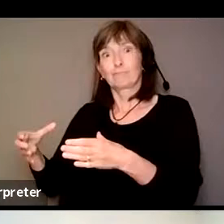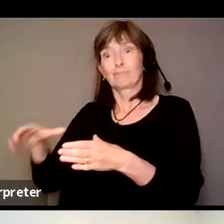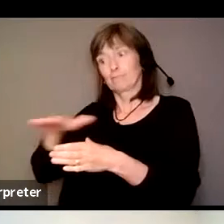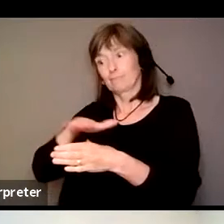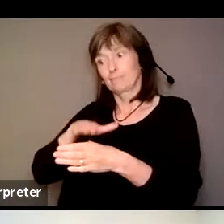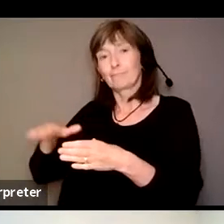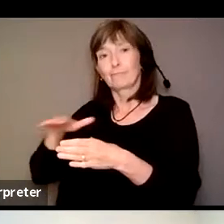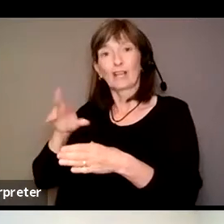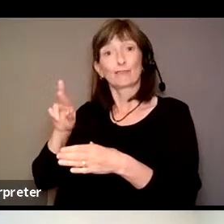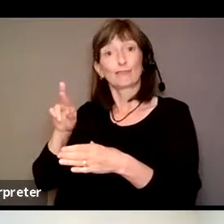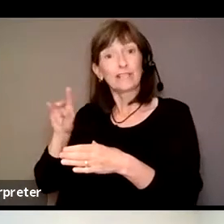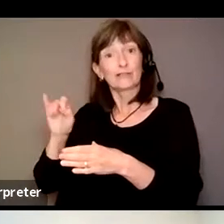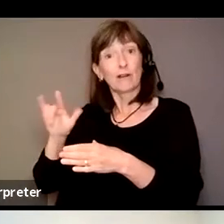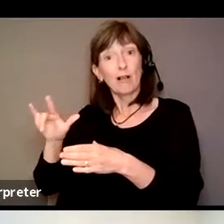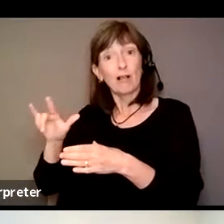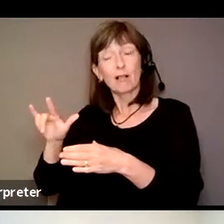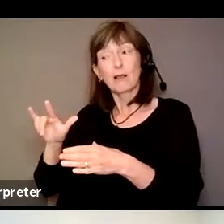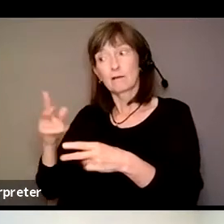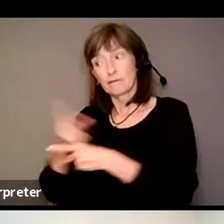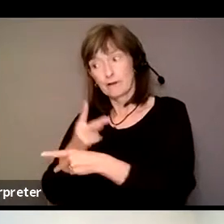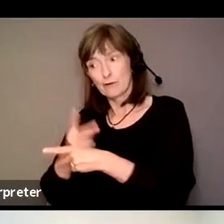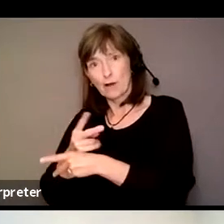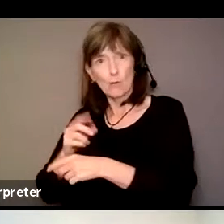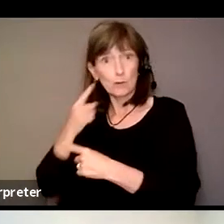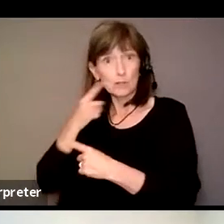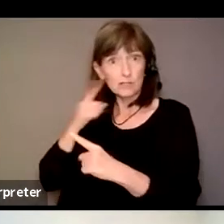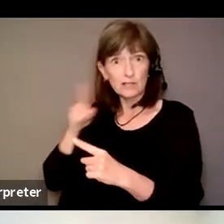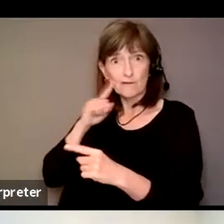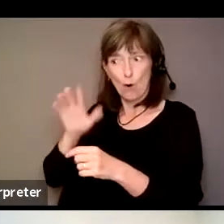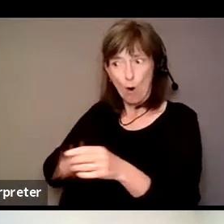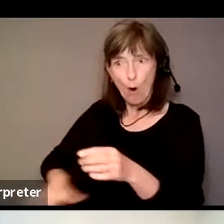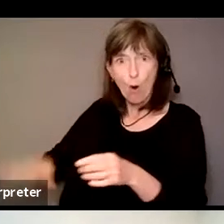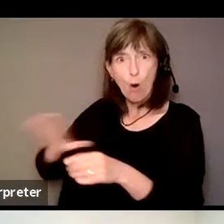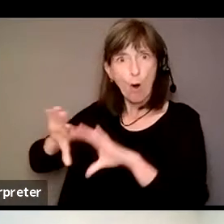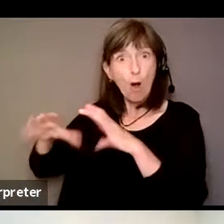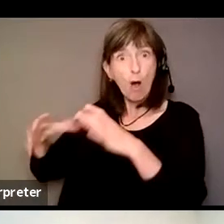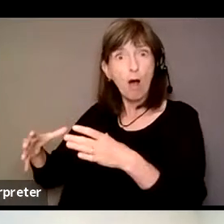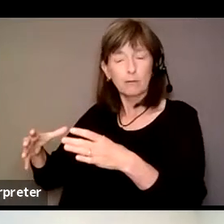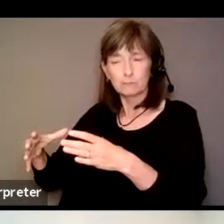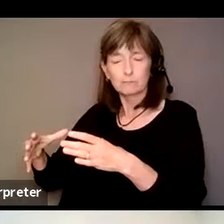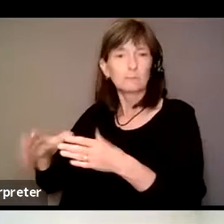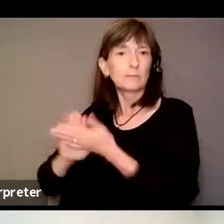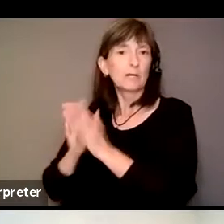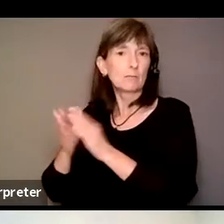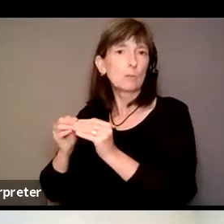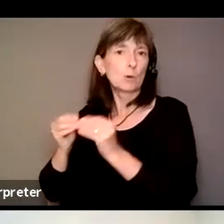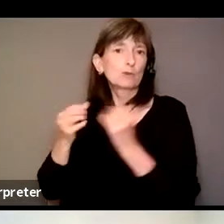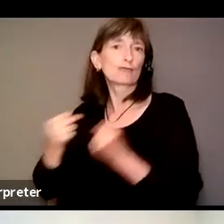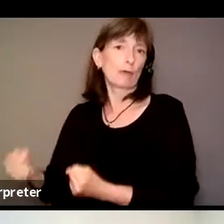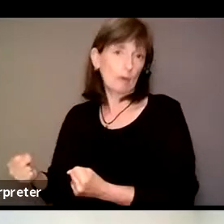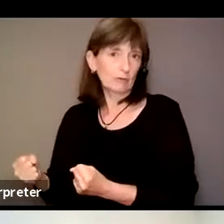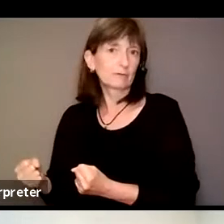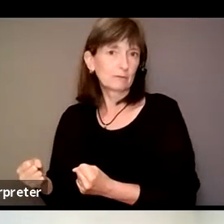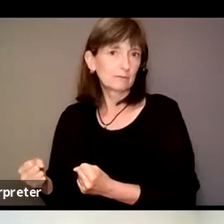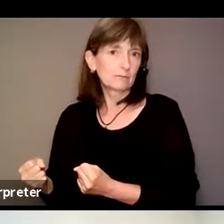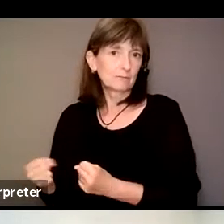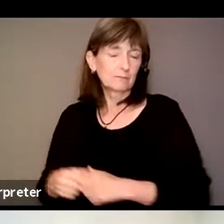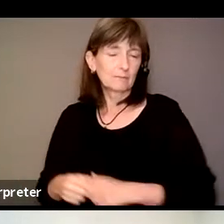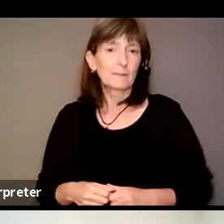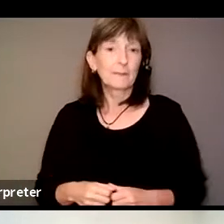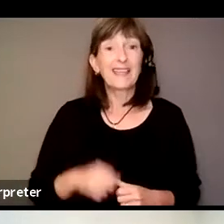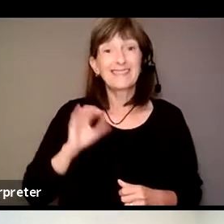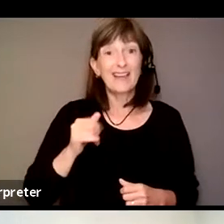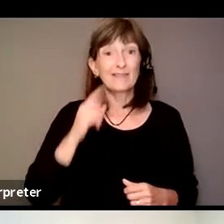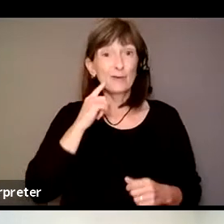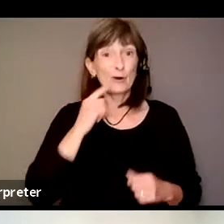out what works in certain areas, I think that's how we overcome some of these large challenges. And it'll